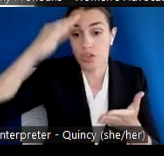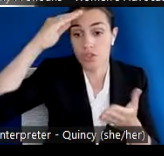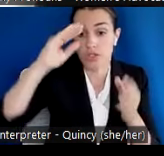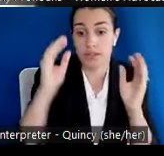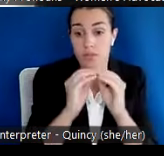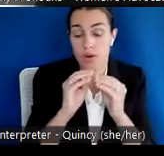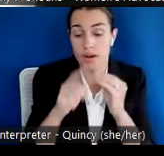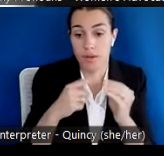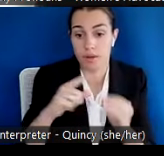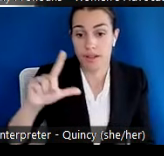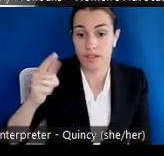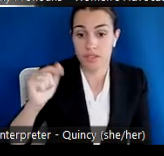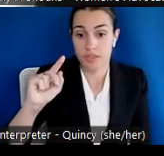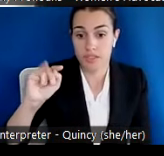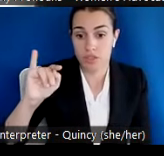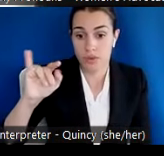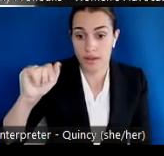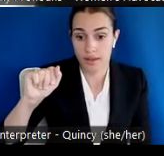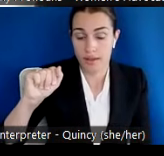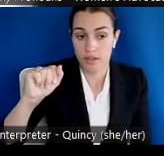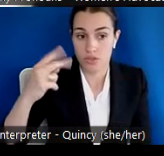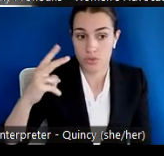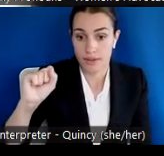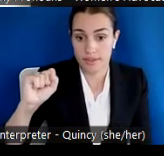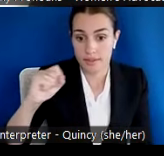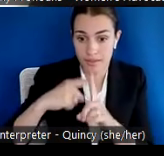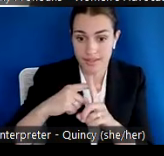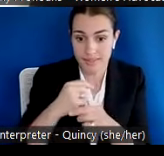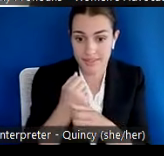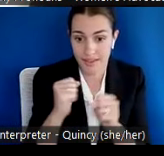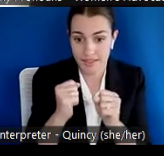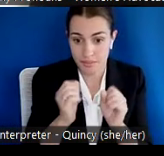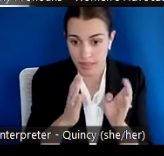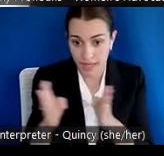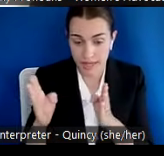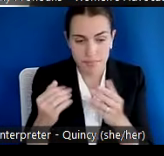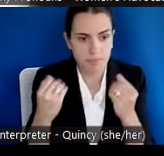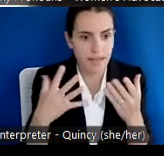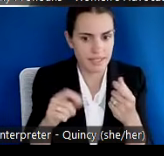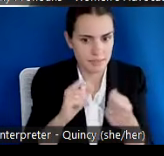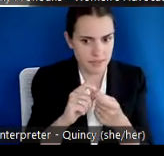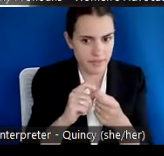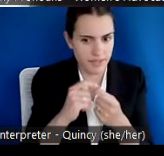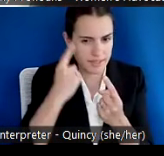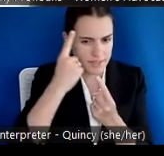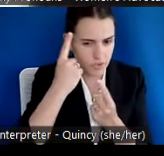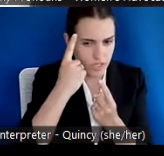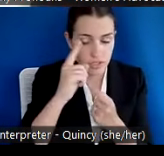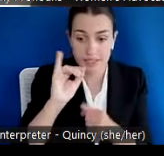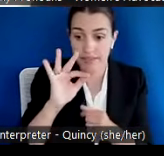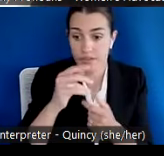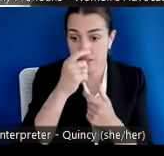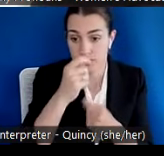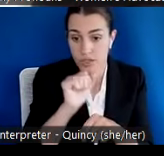LGBTQIA2+ survivor safety planning. There's a lot of specific considerations that can be really important for those of you who want to work on